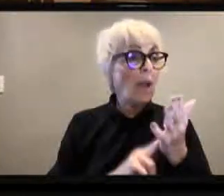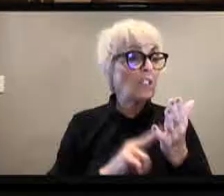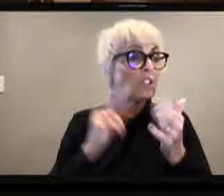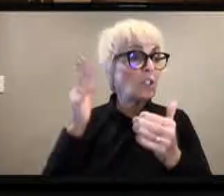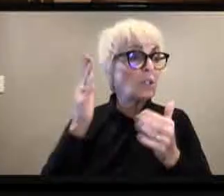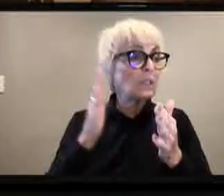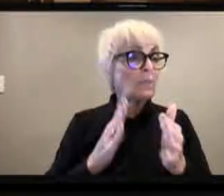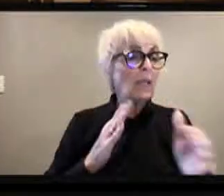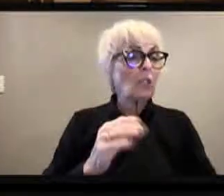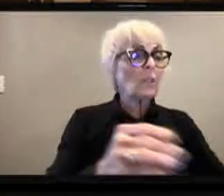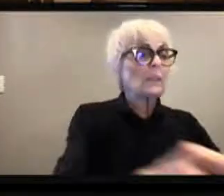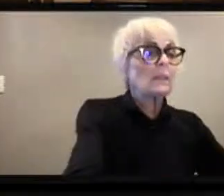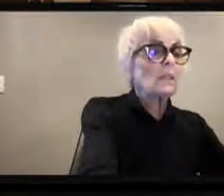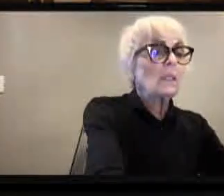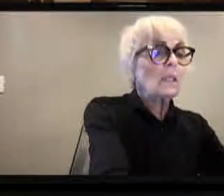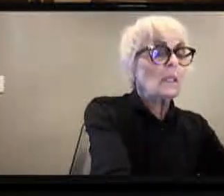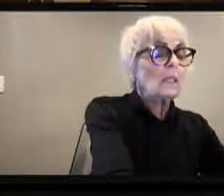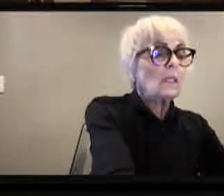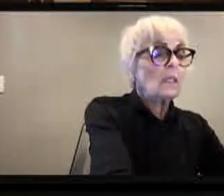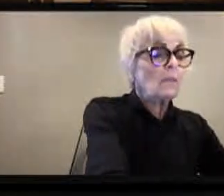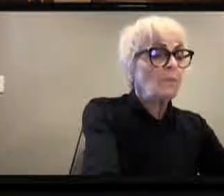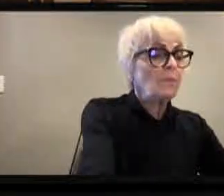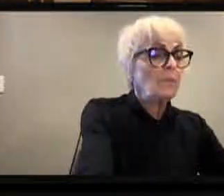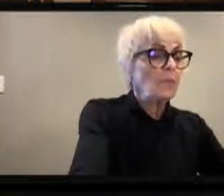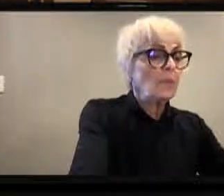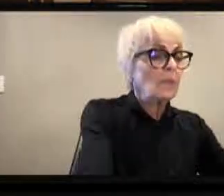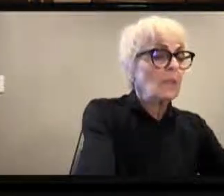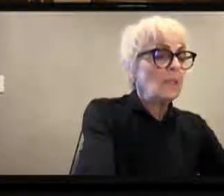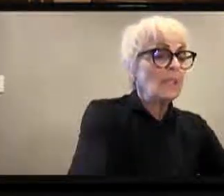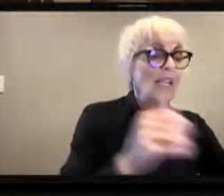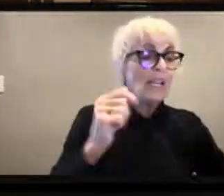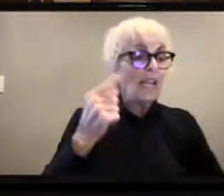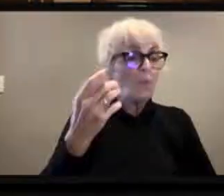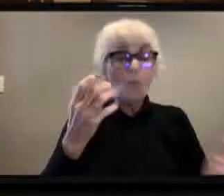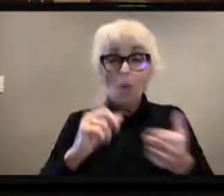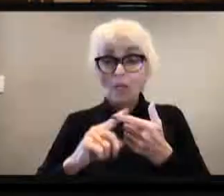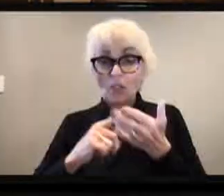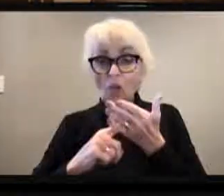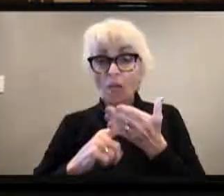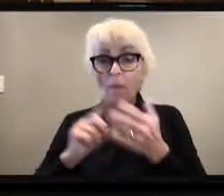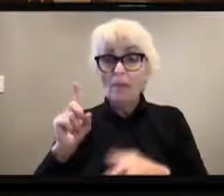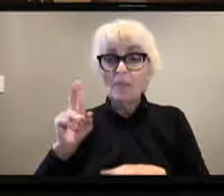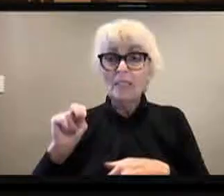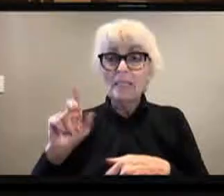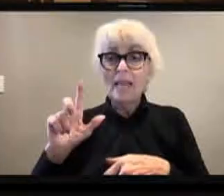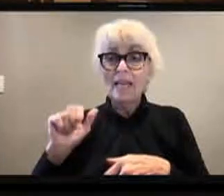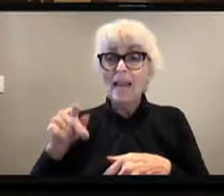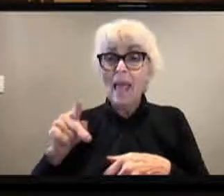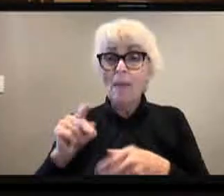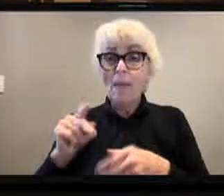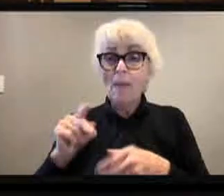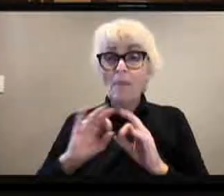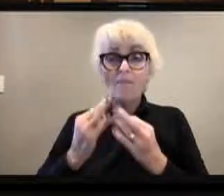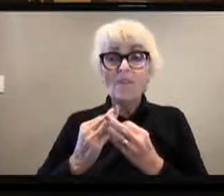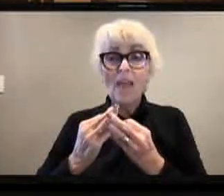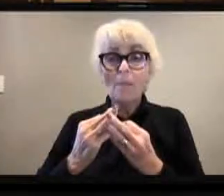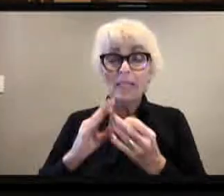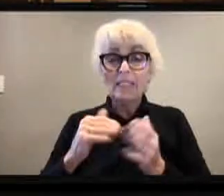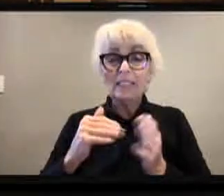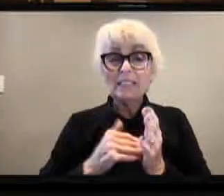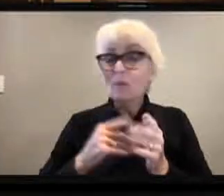Is there anyone here wishing to talk about the Dunlap Family Center? Seeing no speakers, we're going to